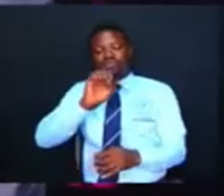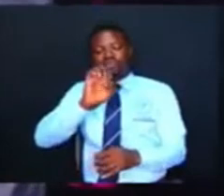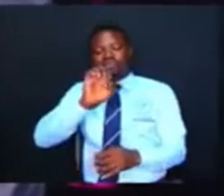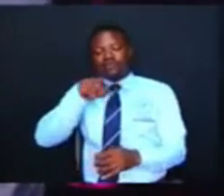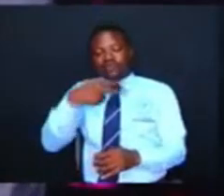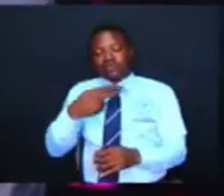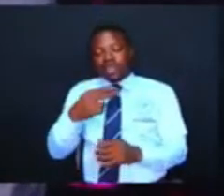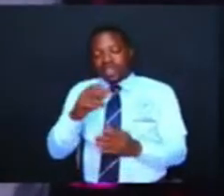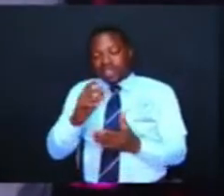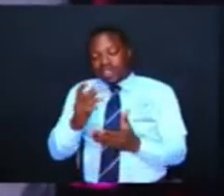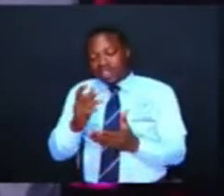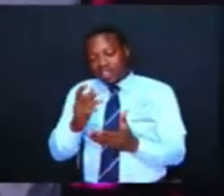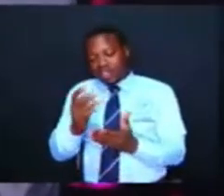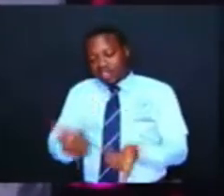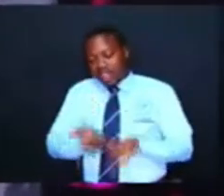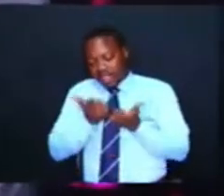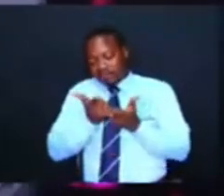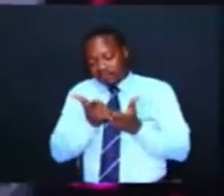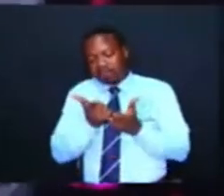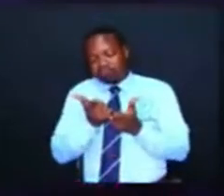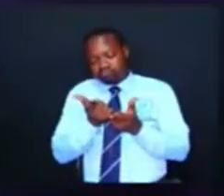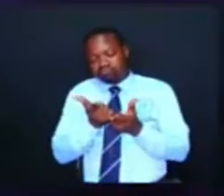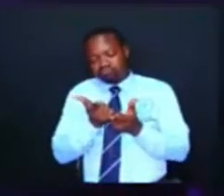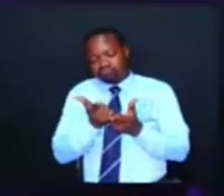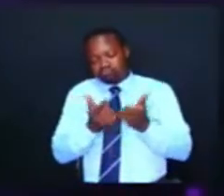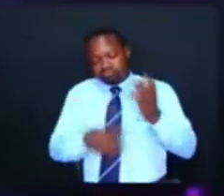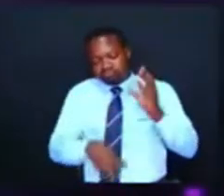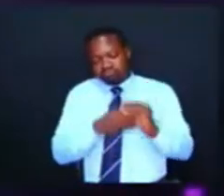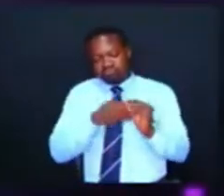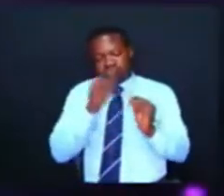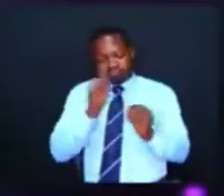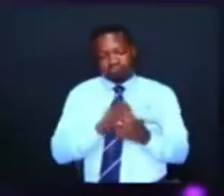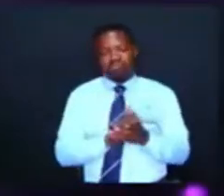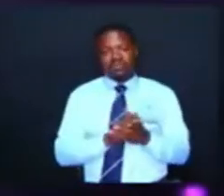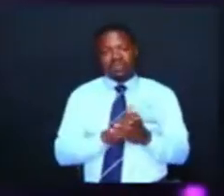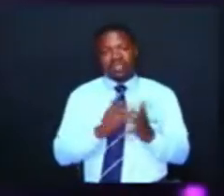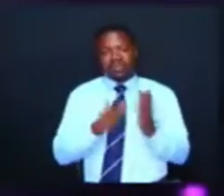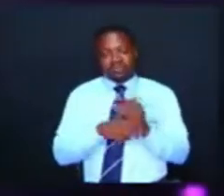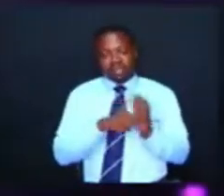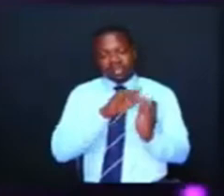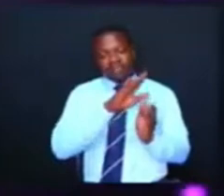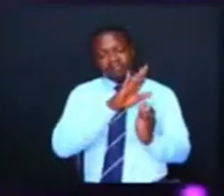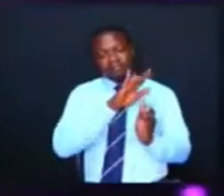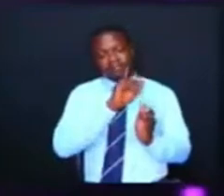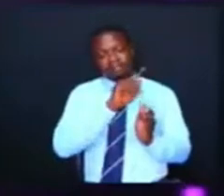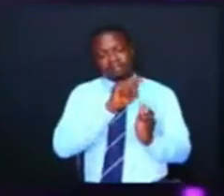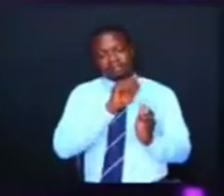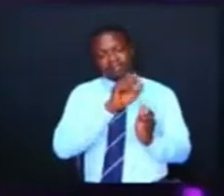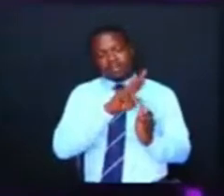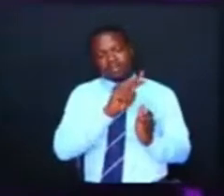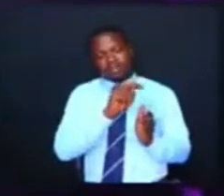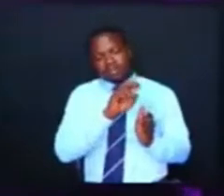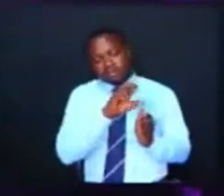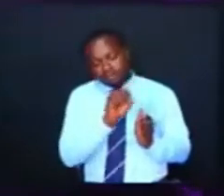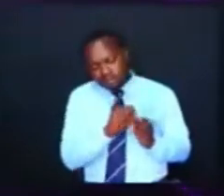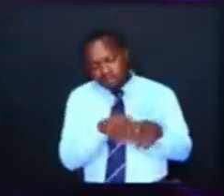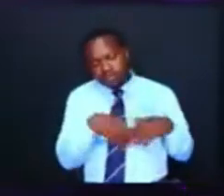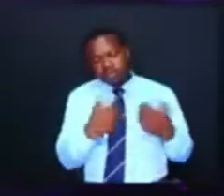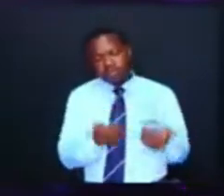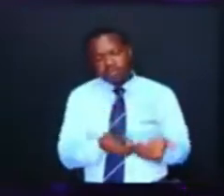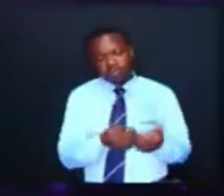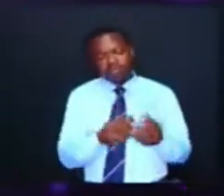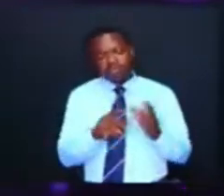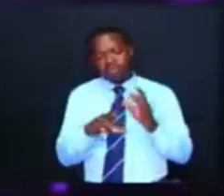Psalm 4. But before we talk about dealing with bitterness or curing a bitter spirit, I believe